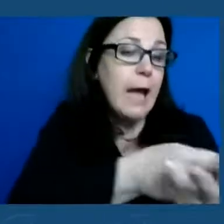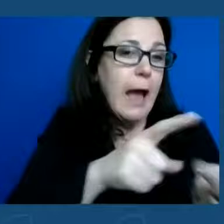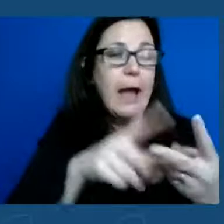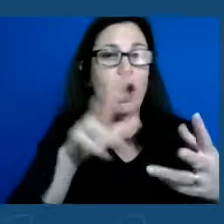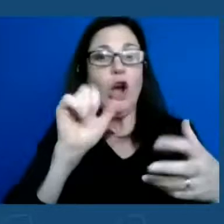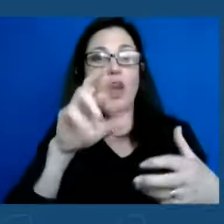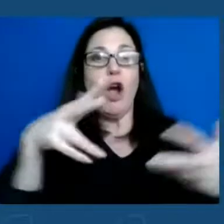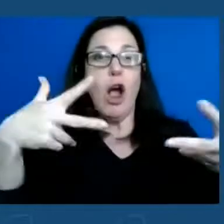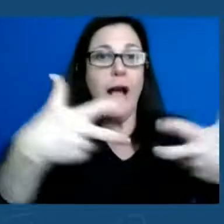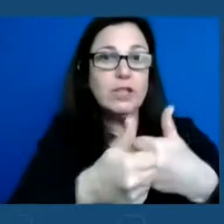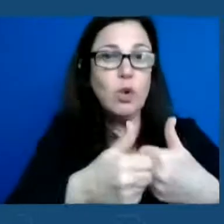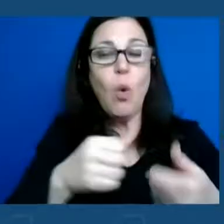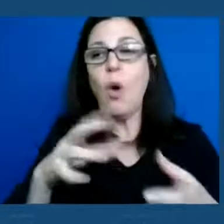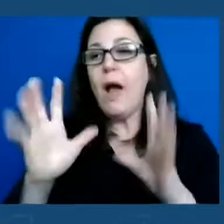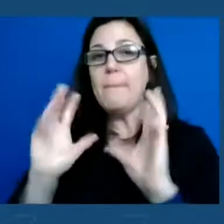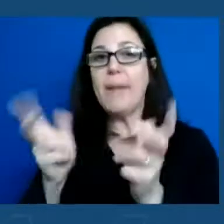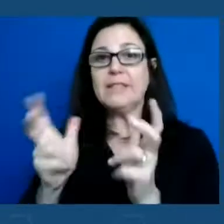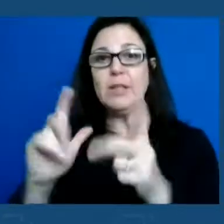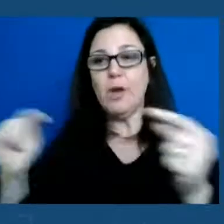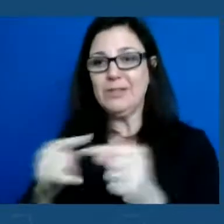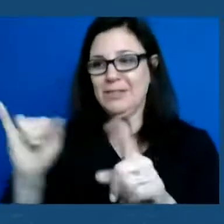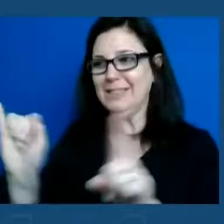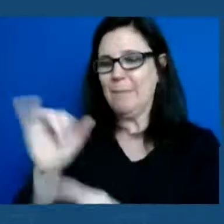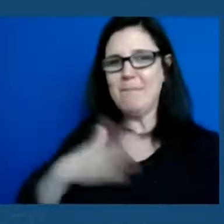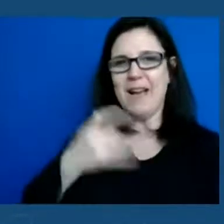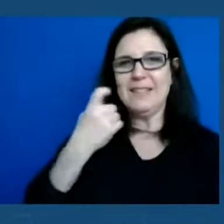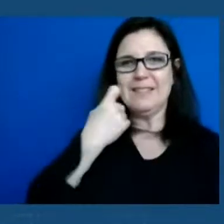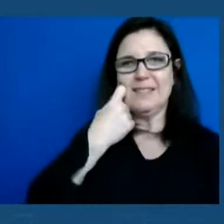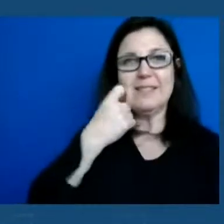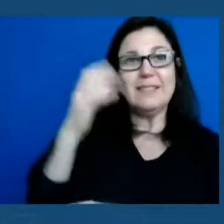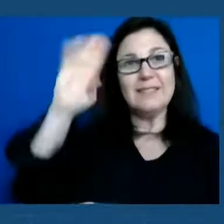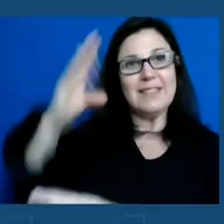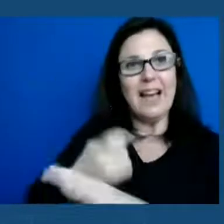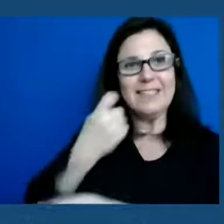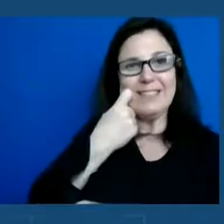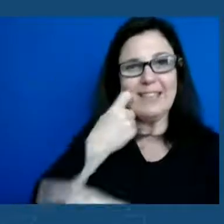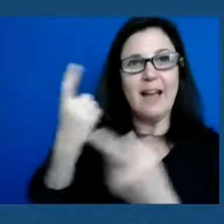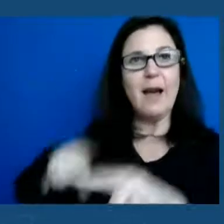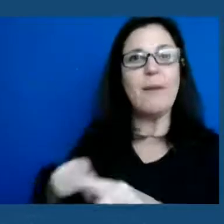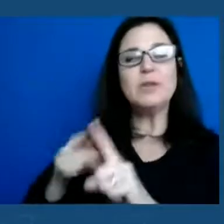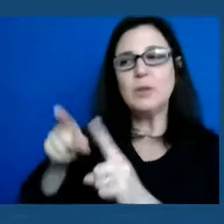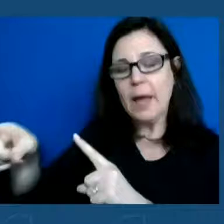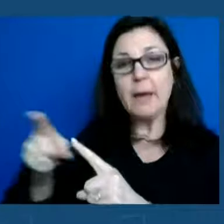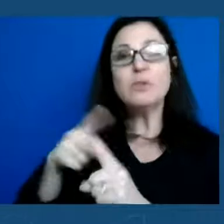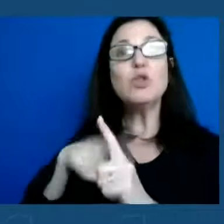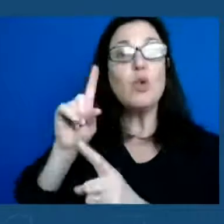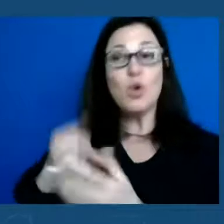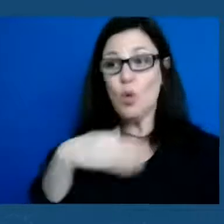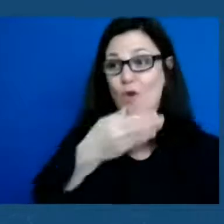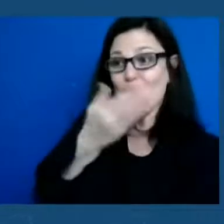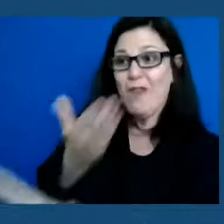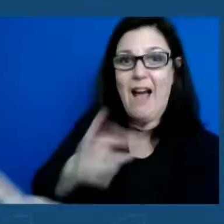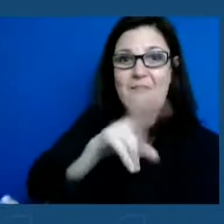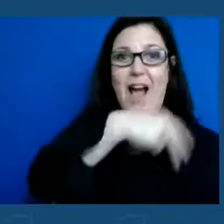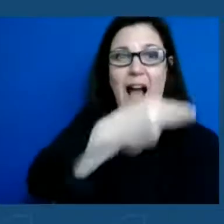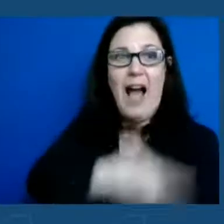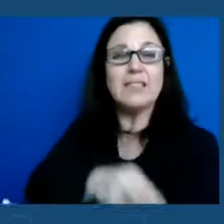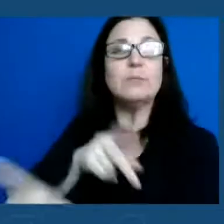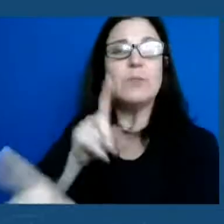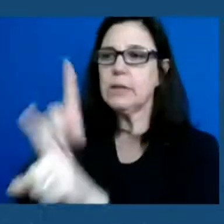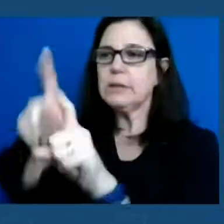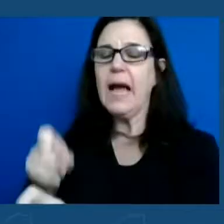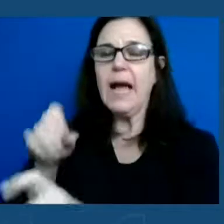basketball injury like my son just had. You get tested for COVID when you arrive, but you're not in there. You're not so sick from it that you had to go be